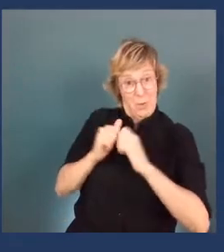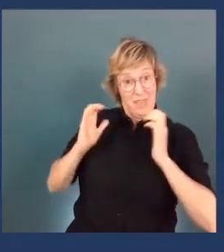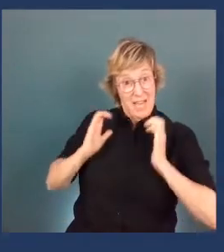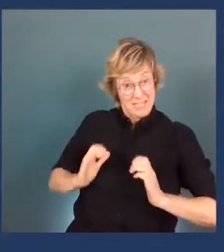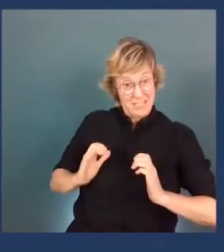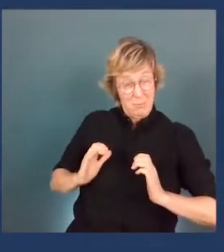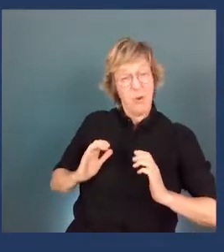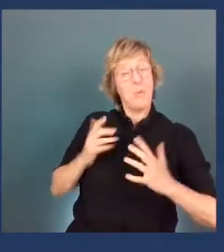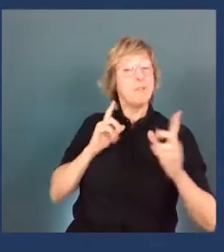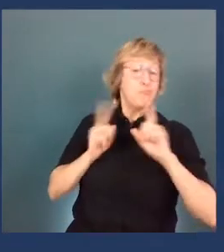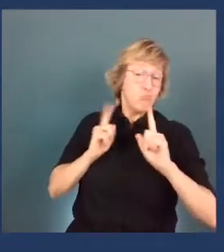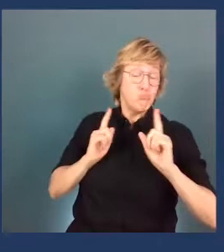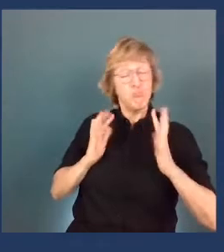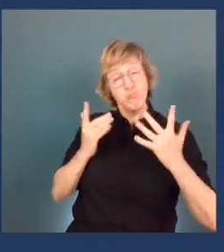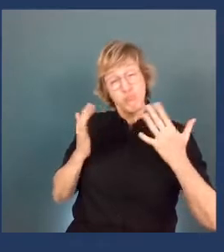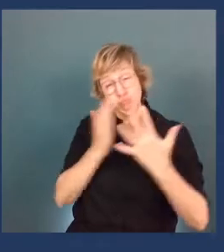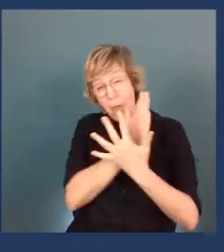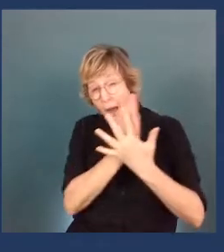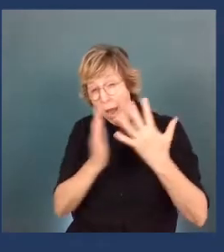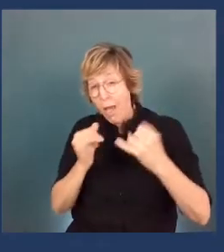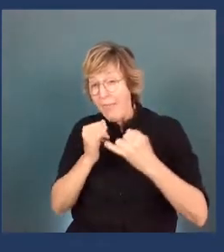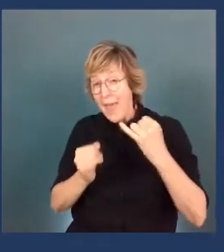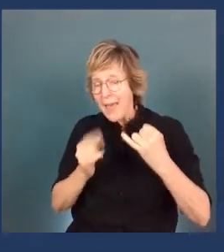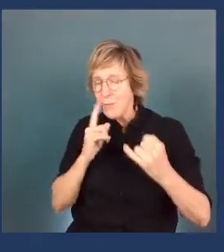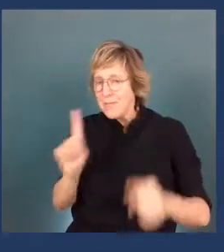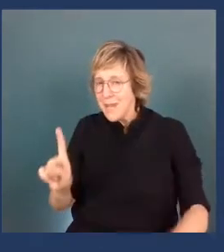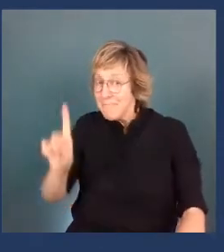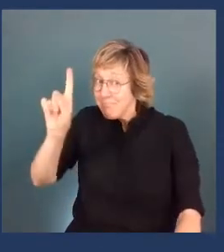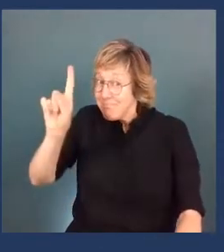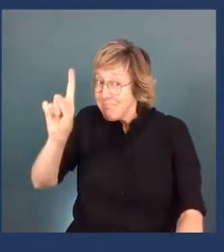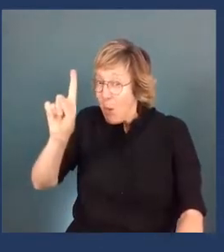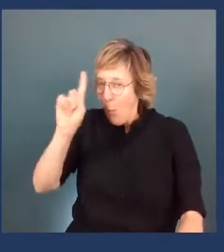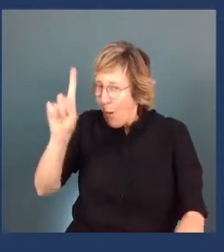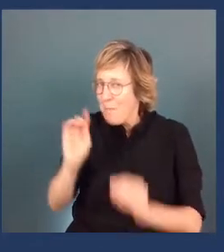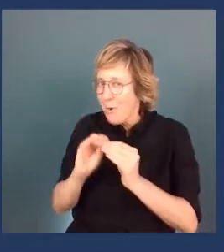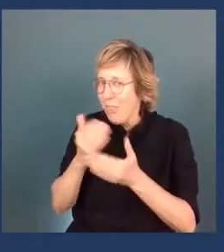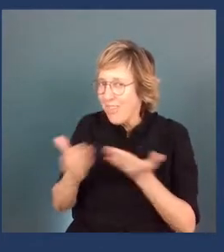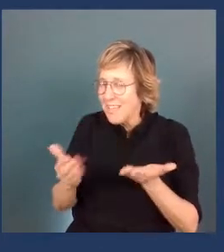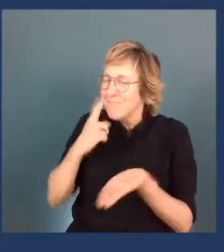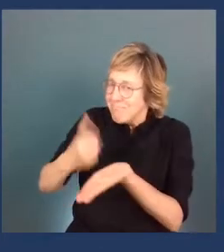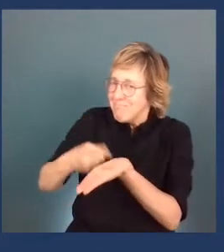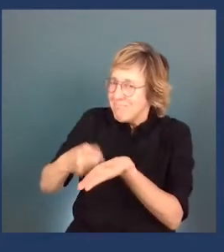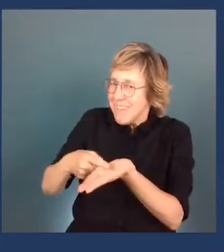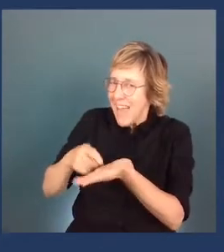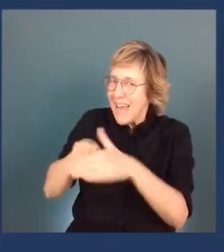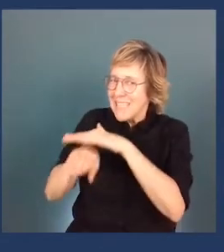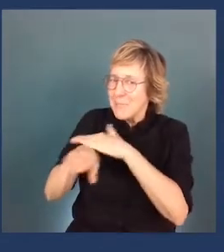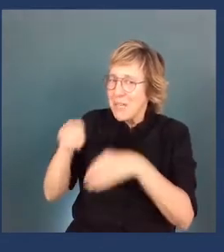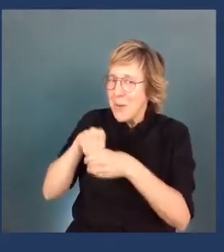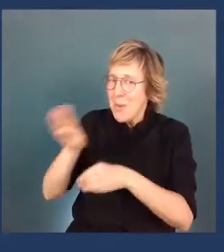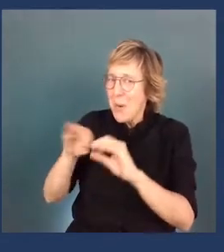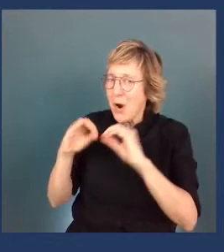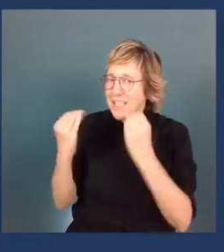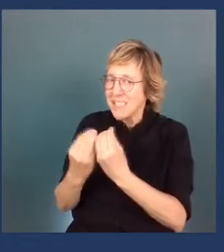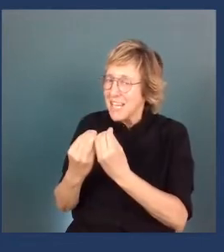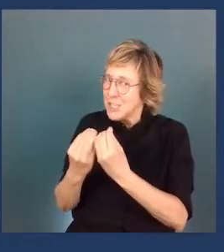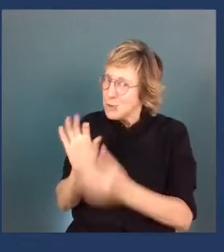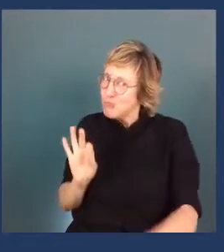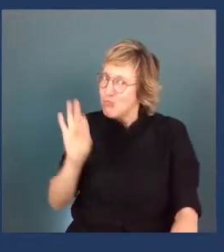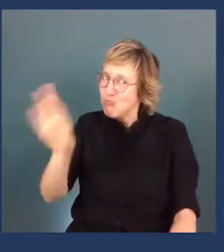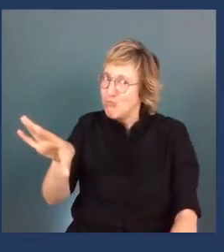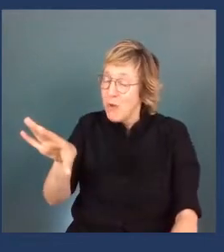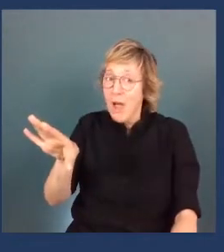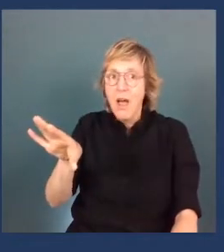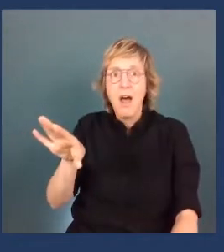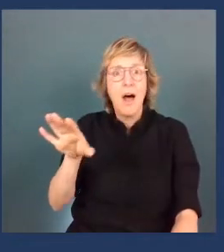conversation, you say, and just one more thing. Let's talk about accessibility within your organization. And almost